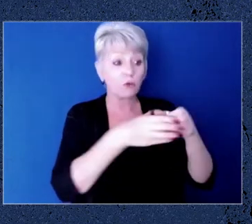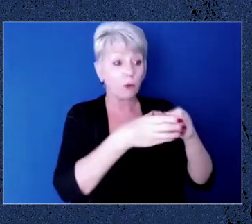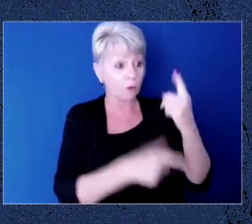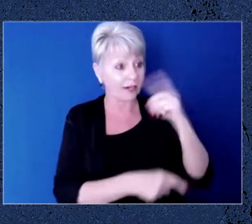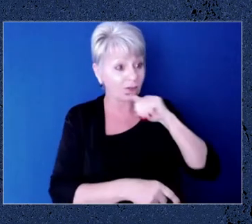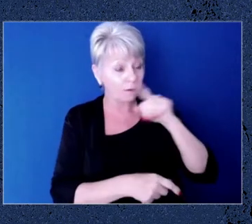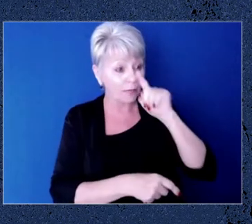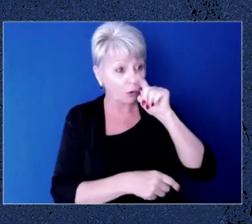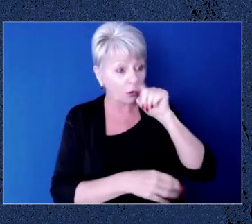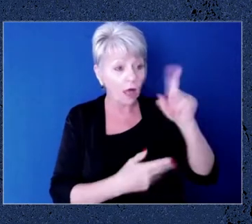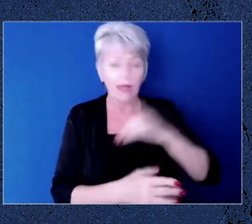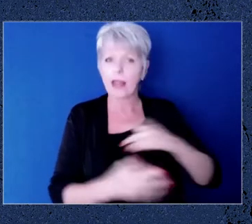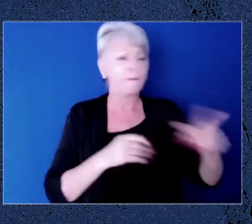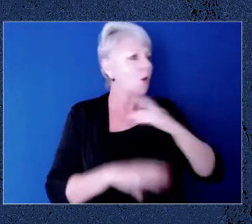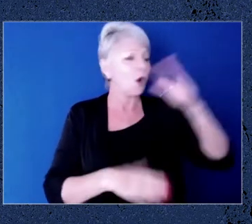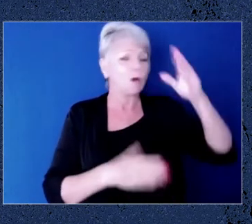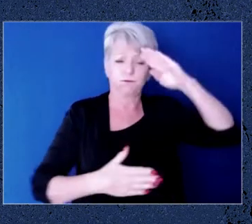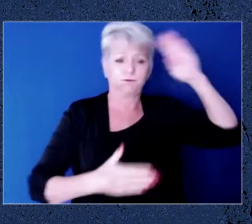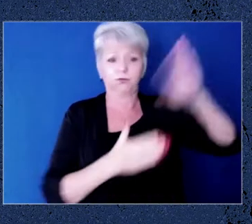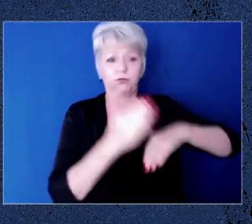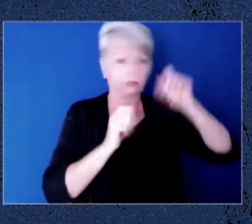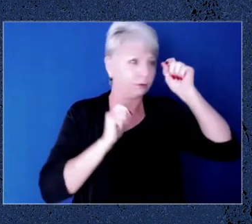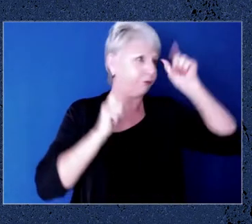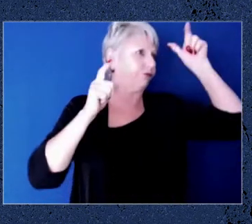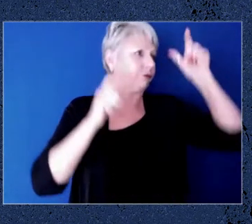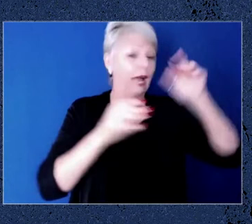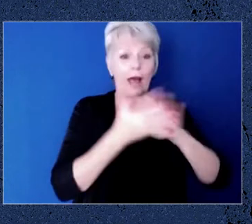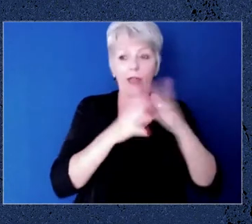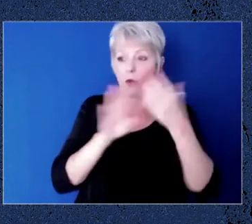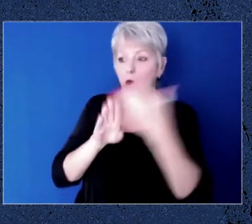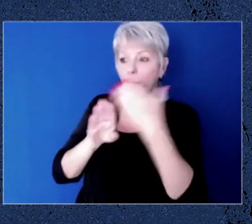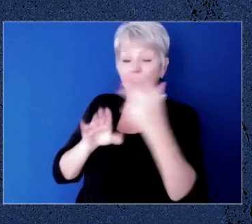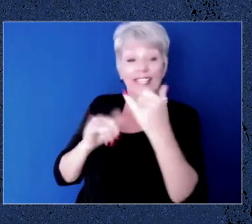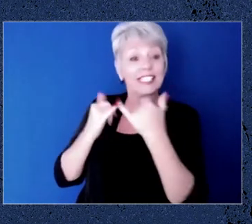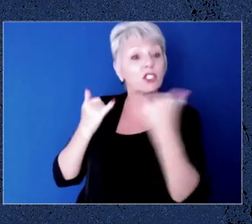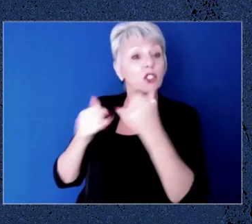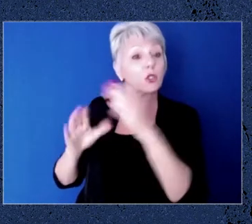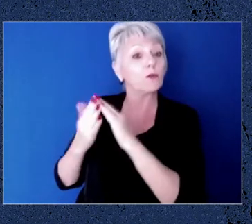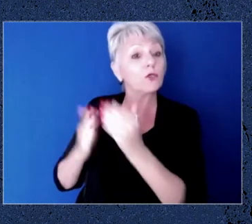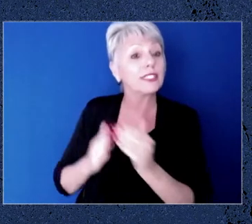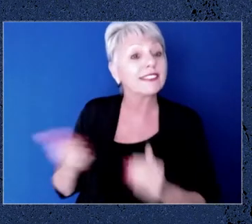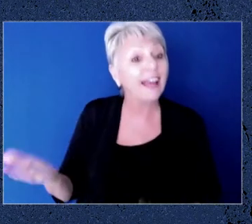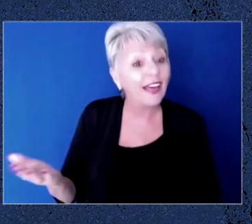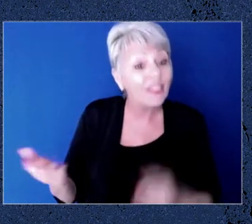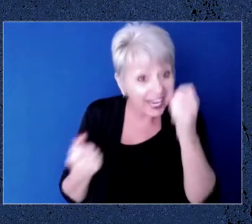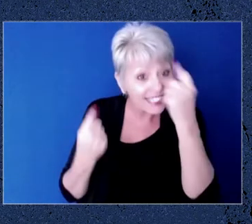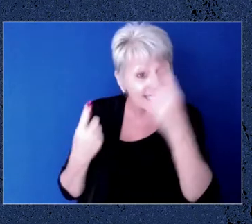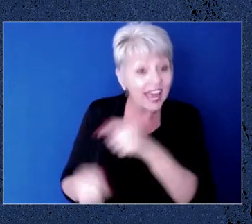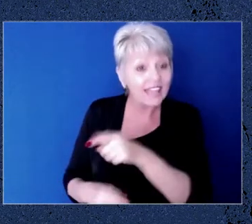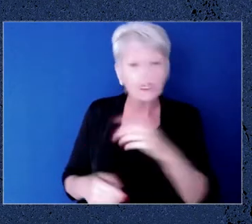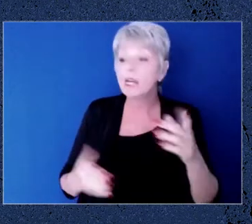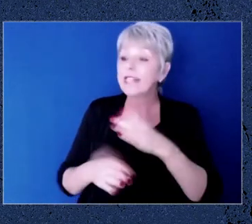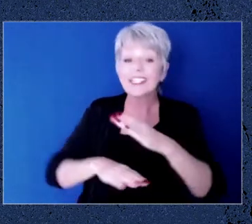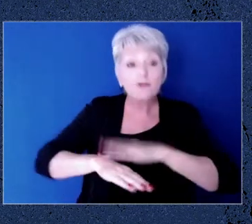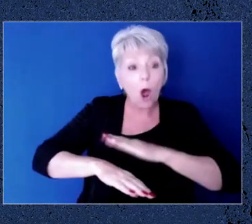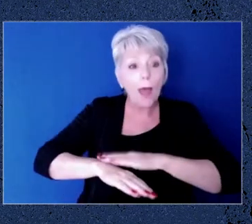way more sophisticated in the way they go about engaging with Indigenous communities. So they understand that it takes time, it takes cups of teas to build that